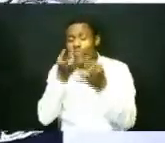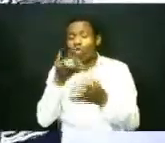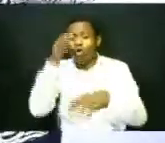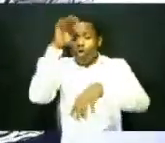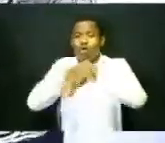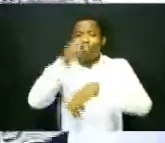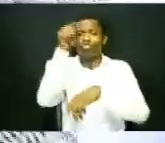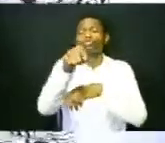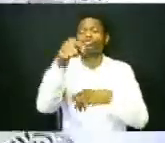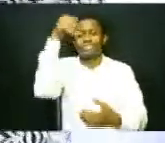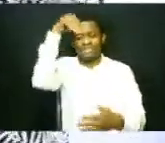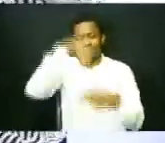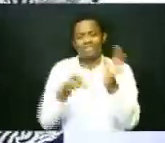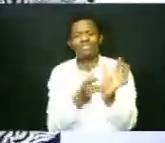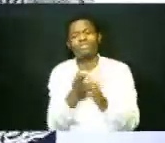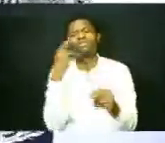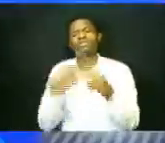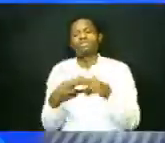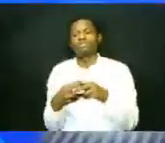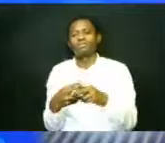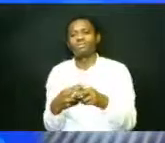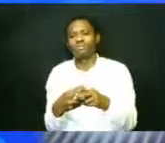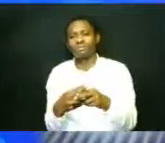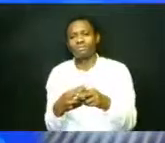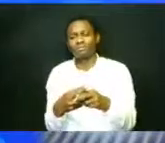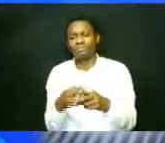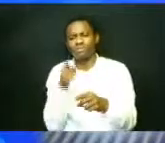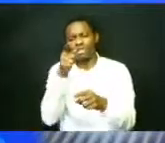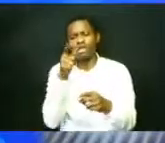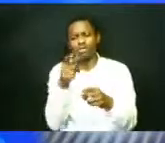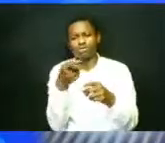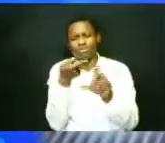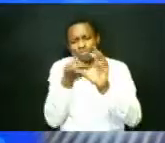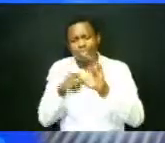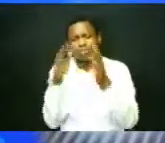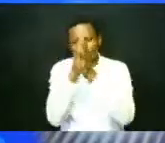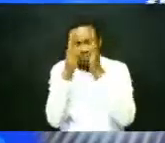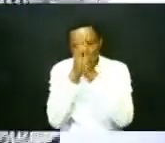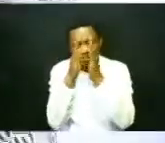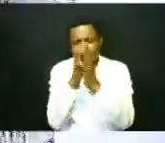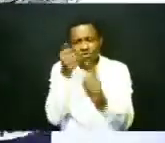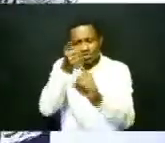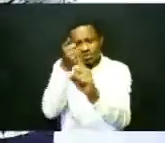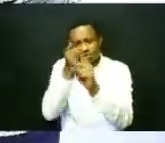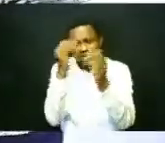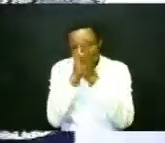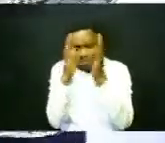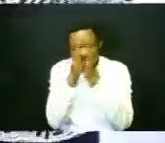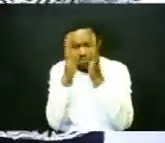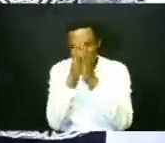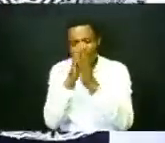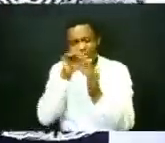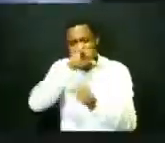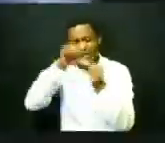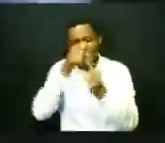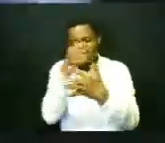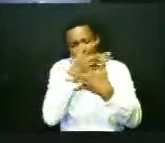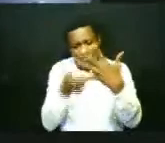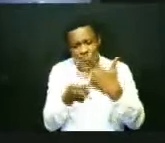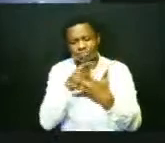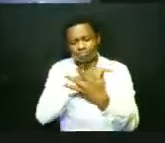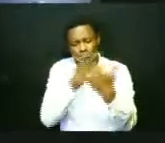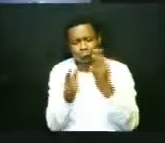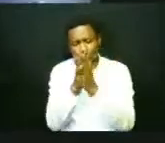you. And begin to pray, pronouncing things over yourself. Oh, in the name of